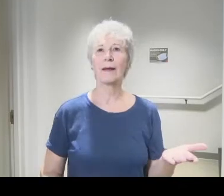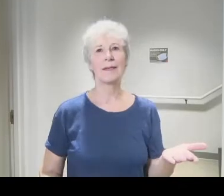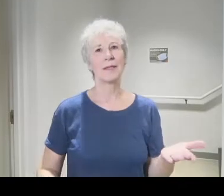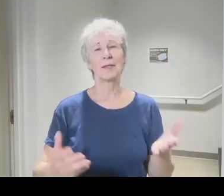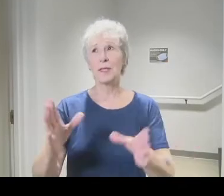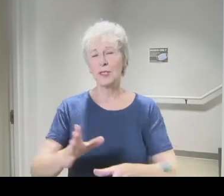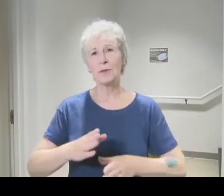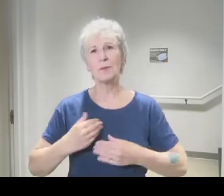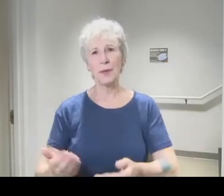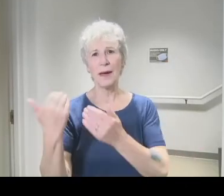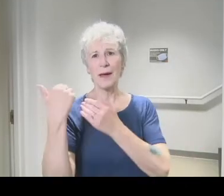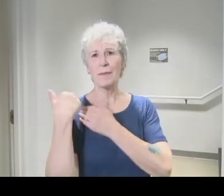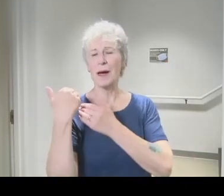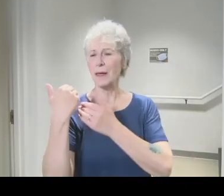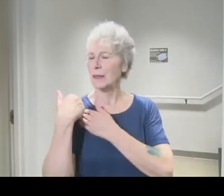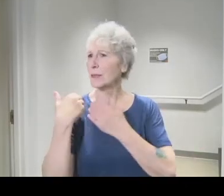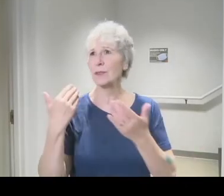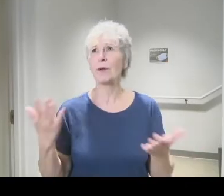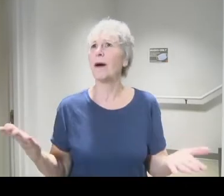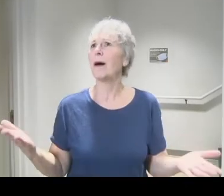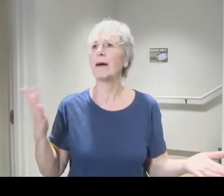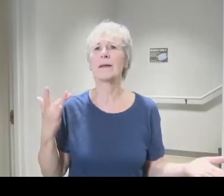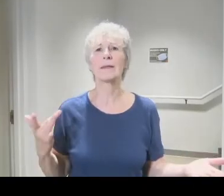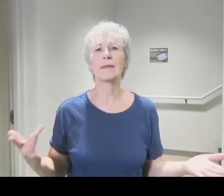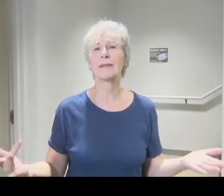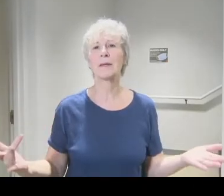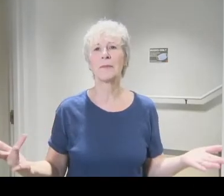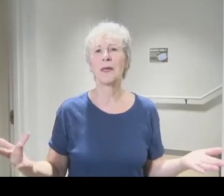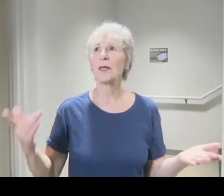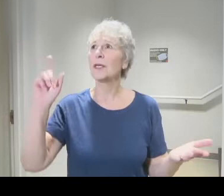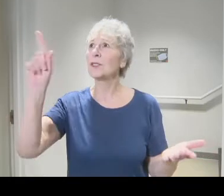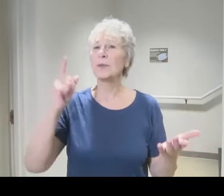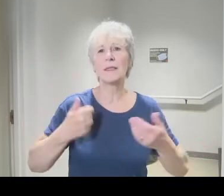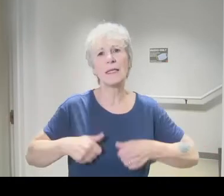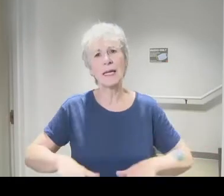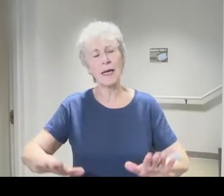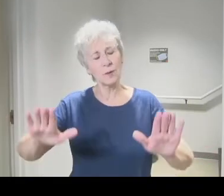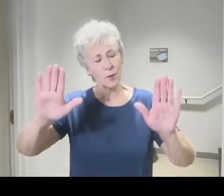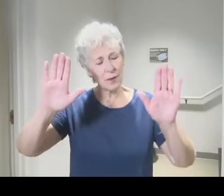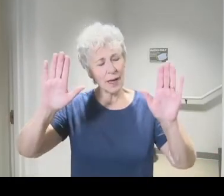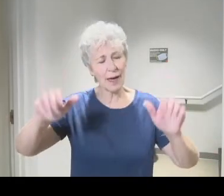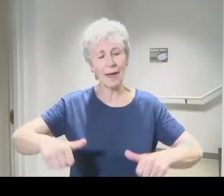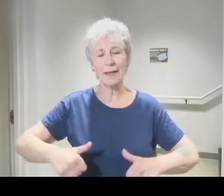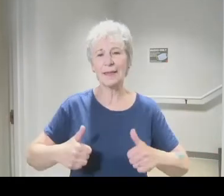place. That you would bear my cross. That you went down